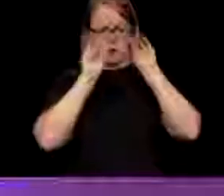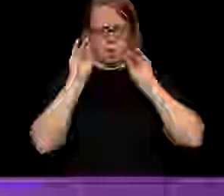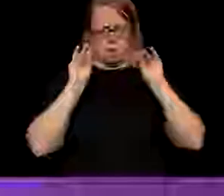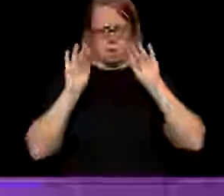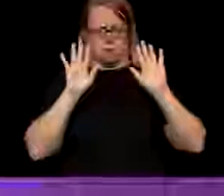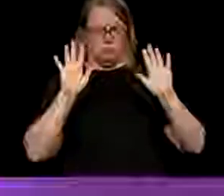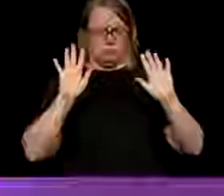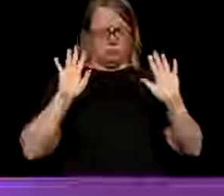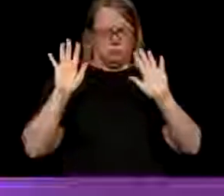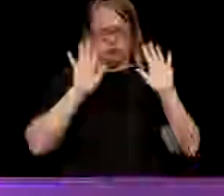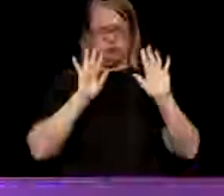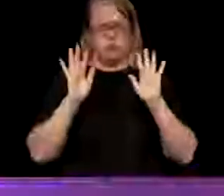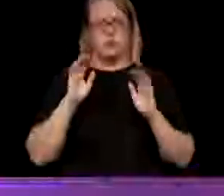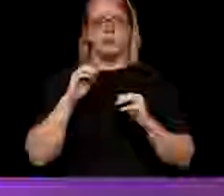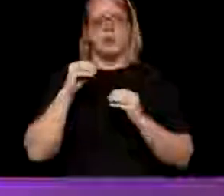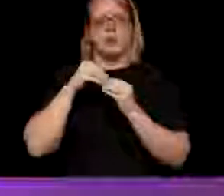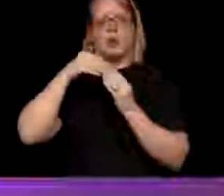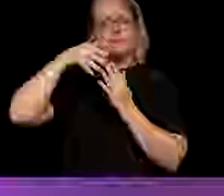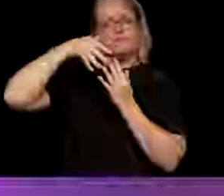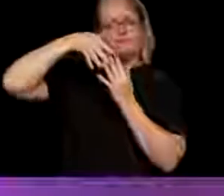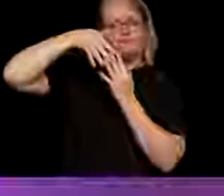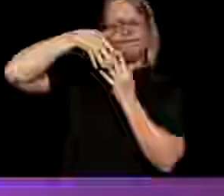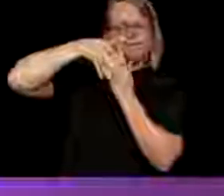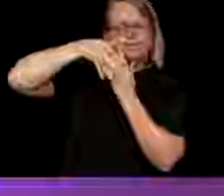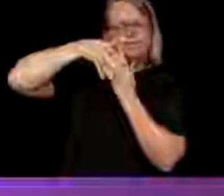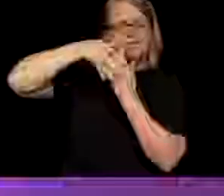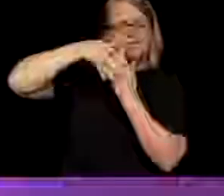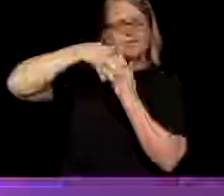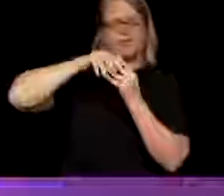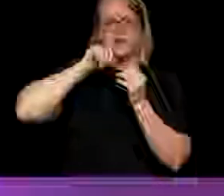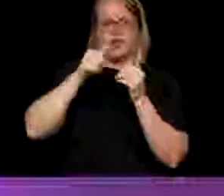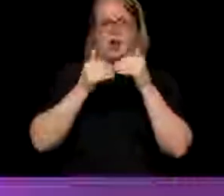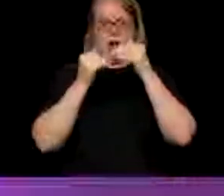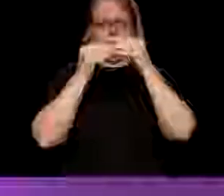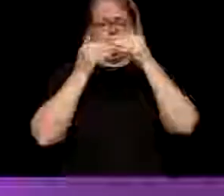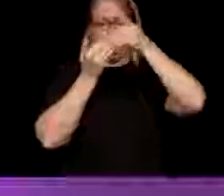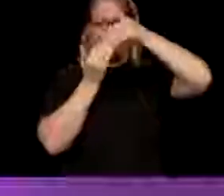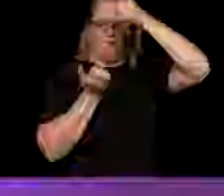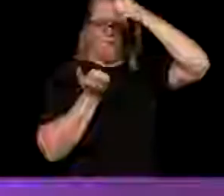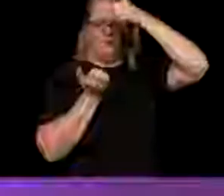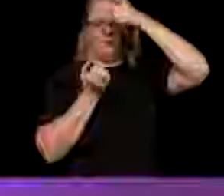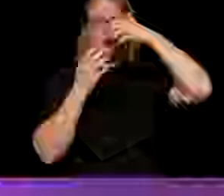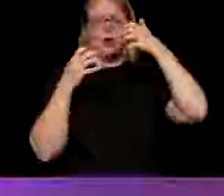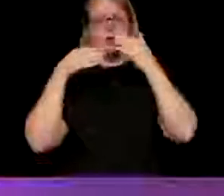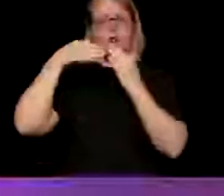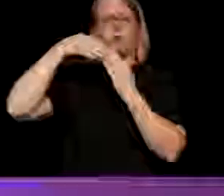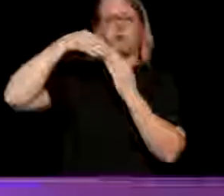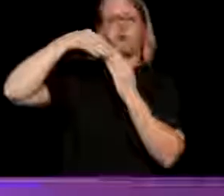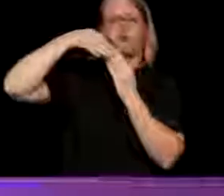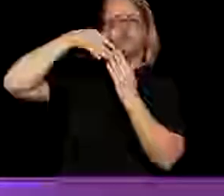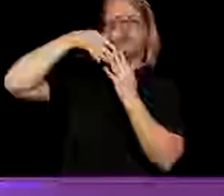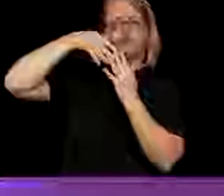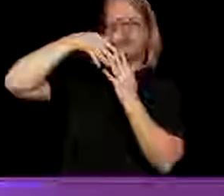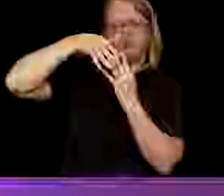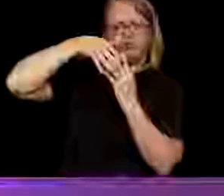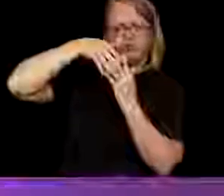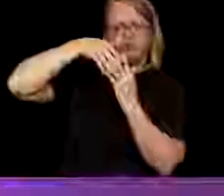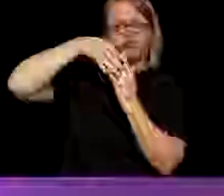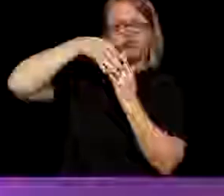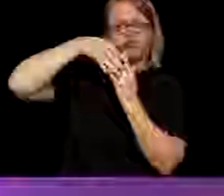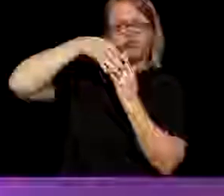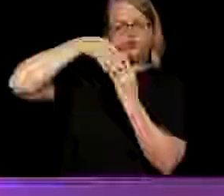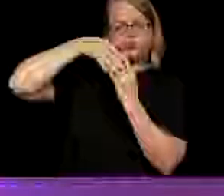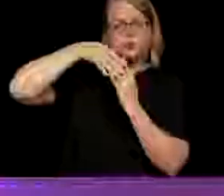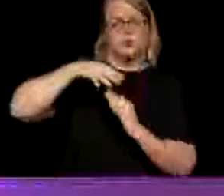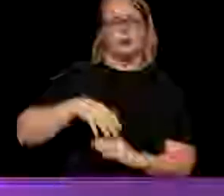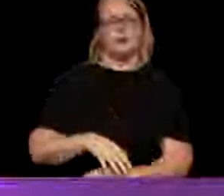red, so it's a little bit more blended in. Now, because we use purple, you want to make sure the brush is clean, because when you